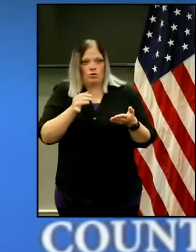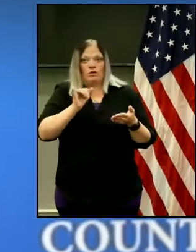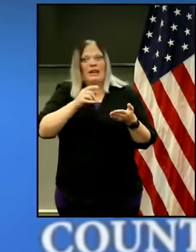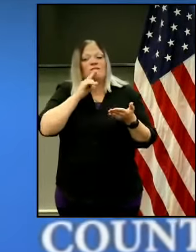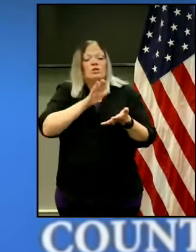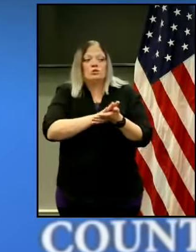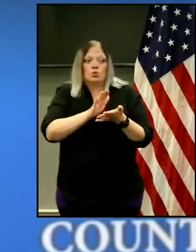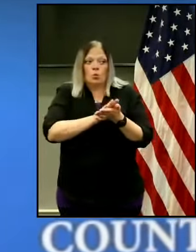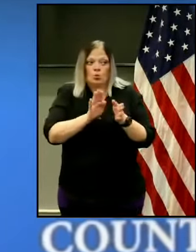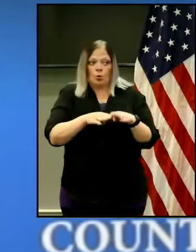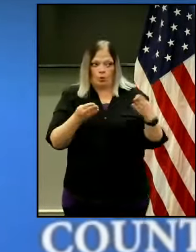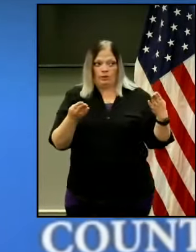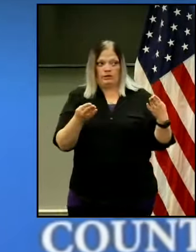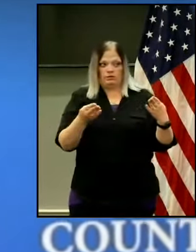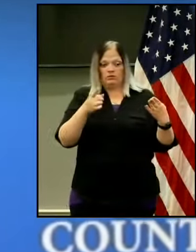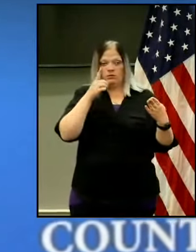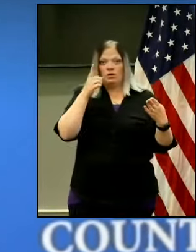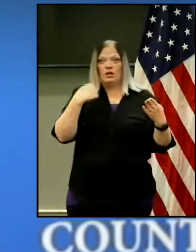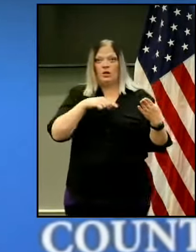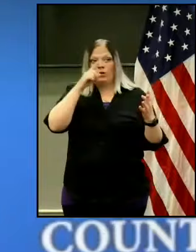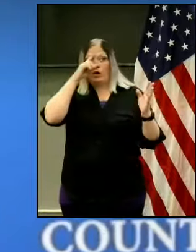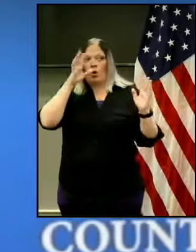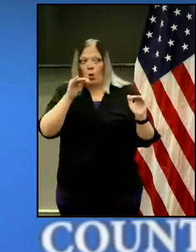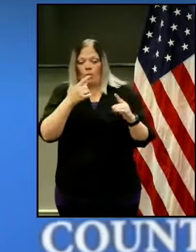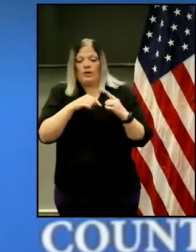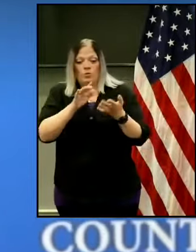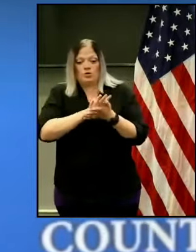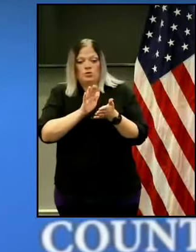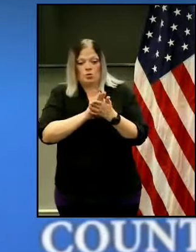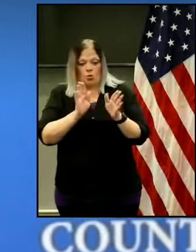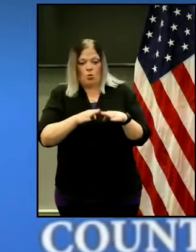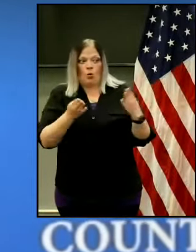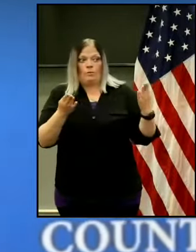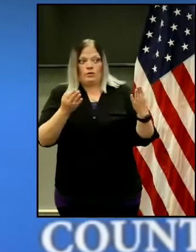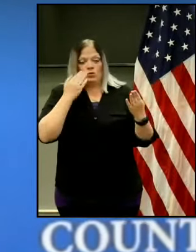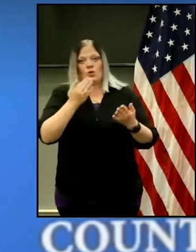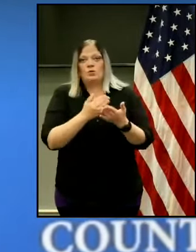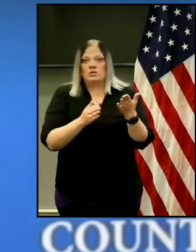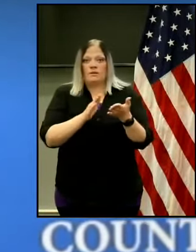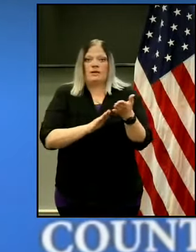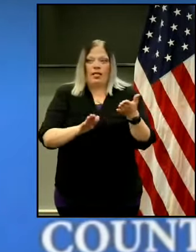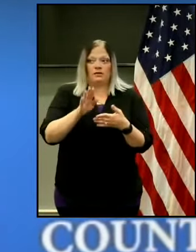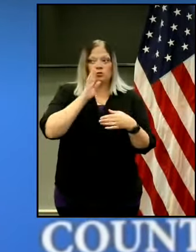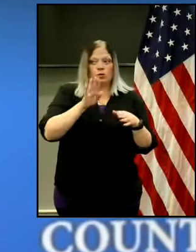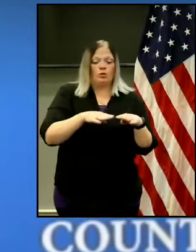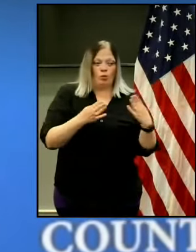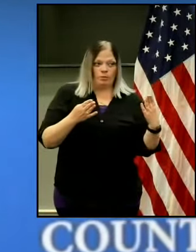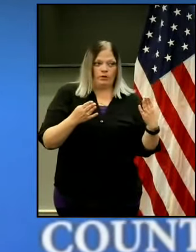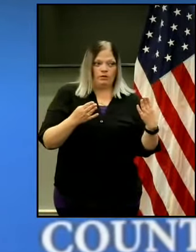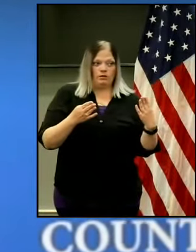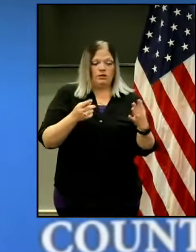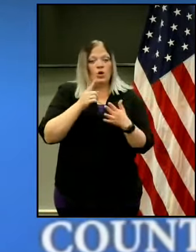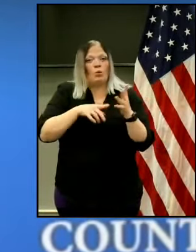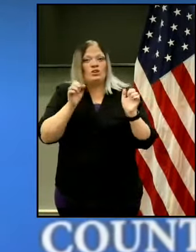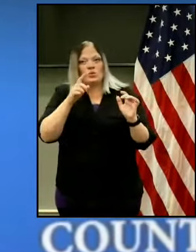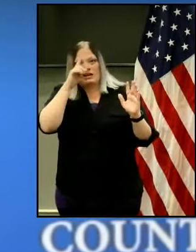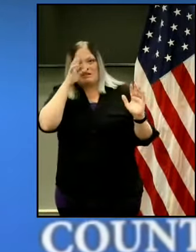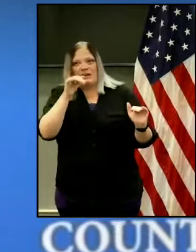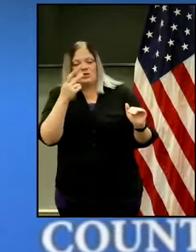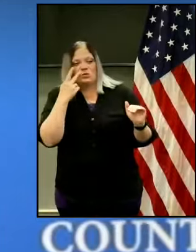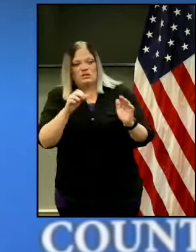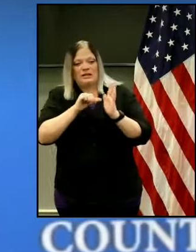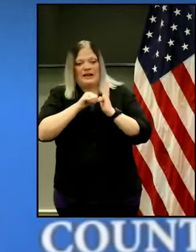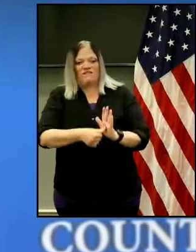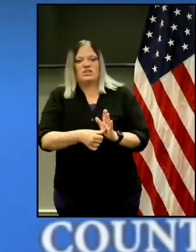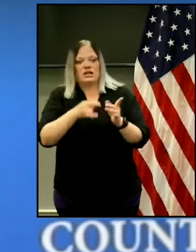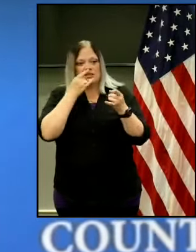up. Because we're hoping when schools open up, I mean, we know that some colleges are opening up, what we could expect to see, and just